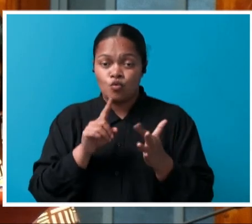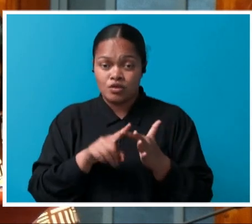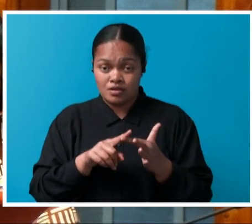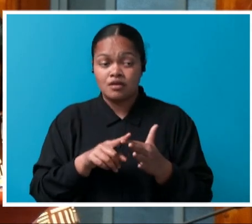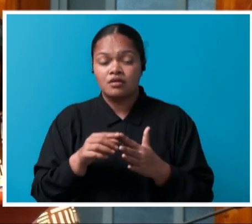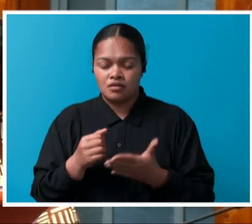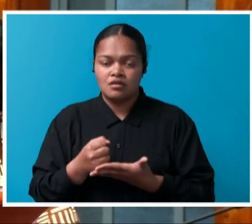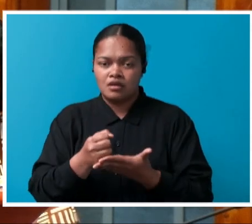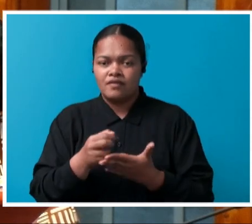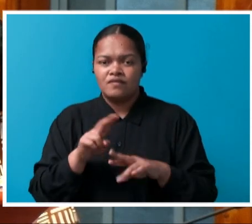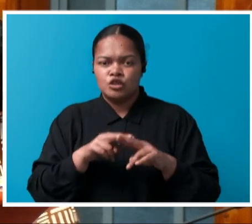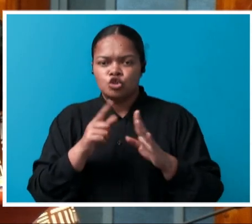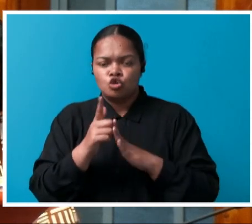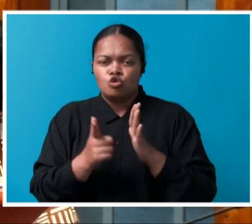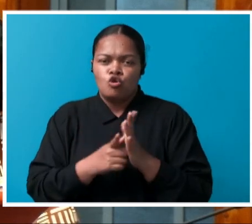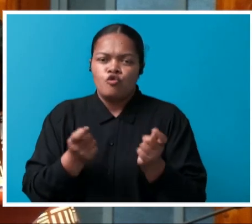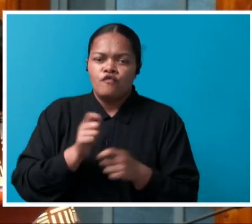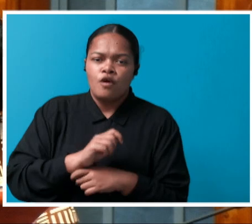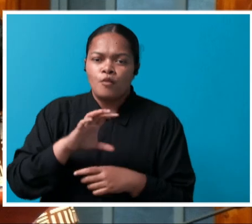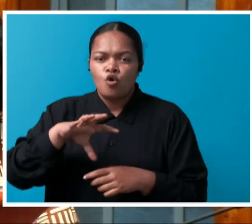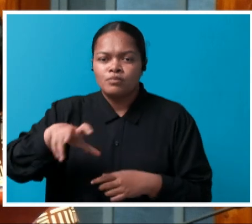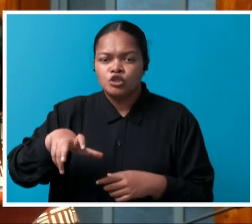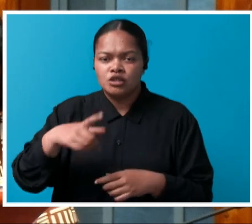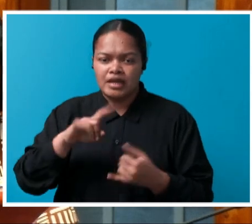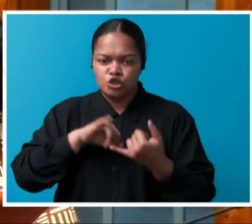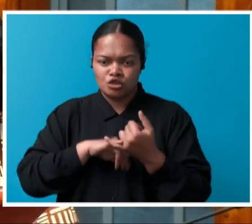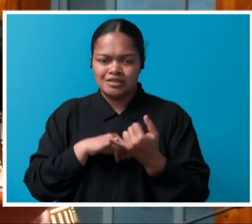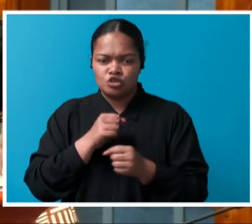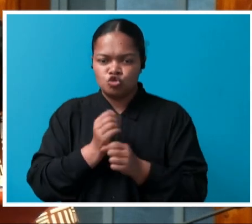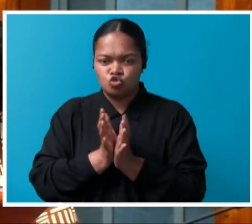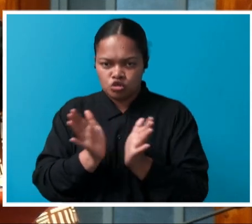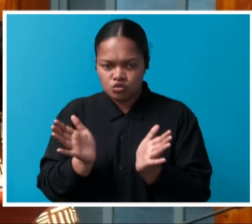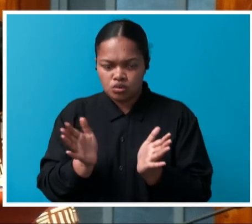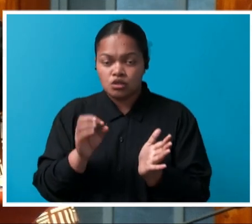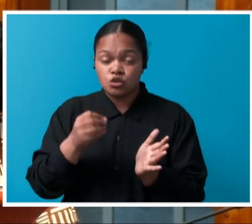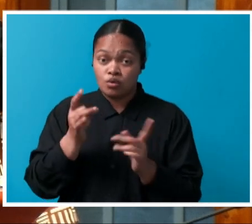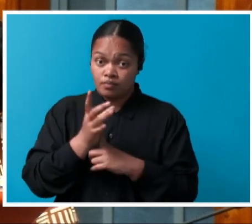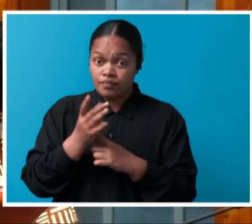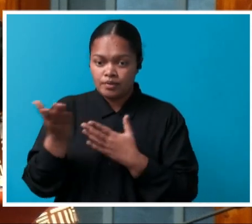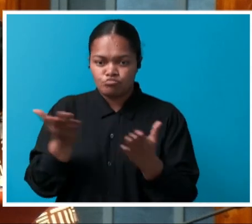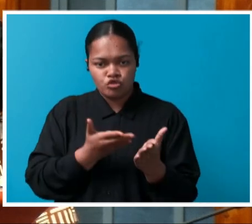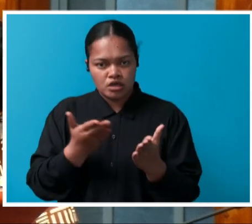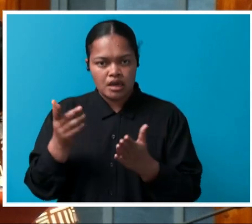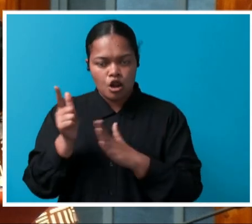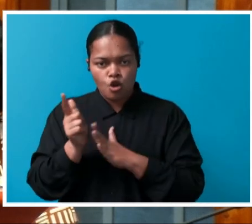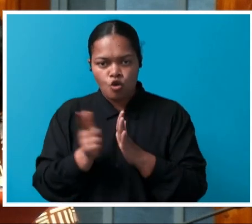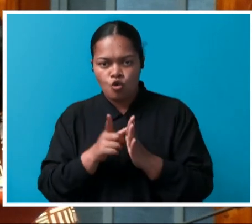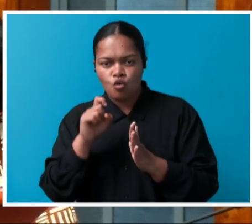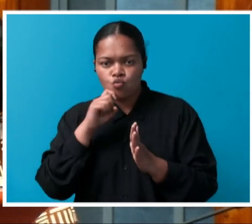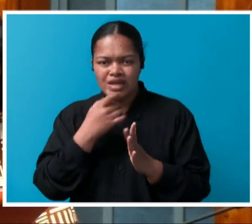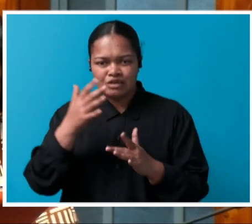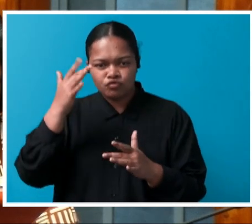Law Reform Commission and the Office of the Solicitor General. The review is necessary to bring in line laws that will reflect